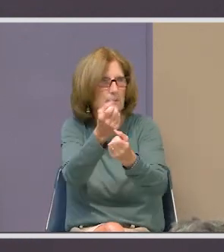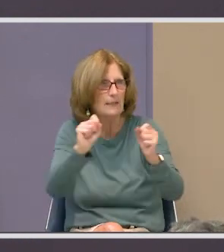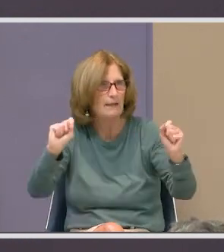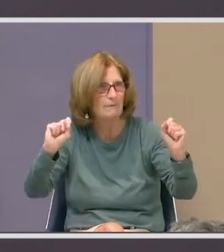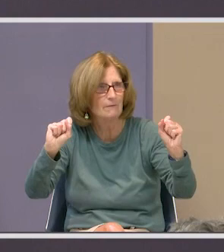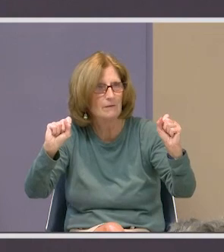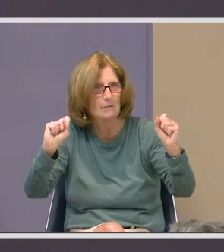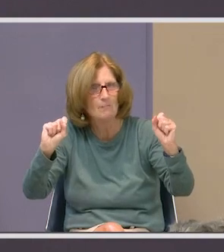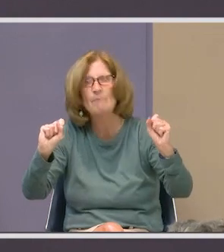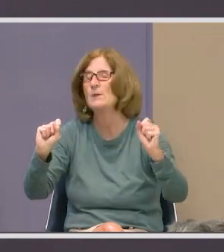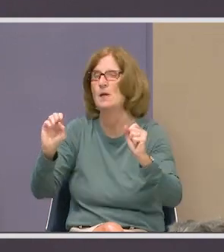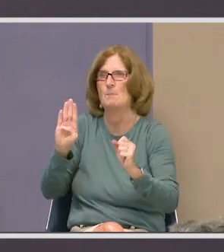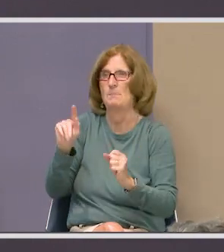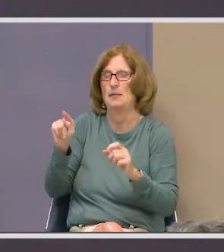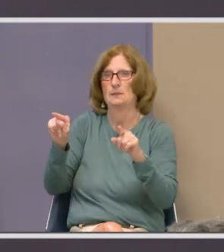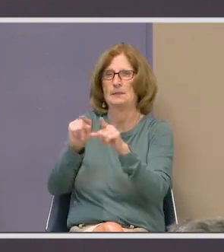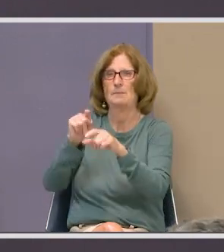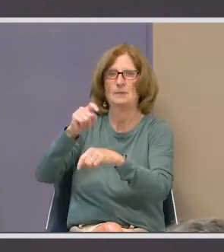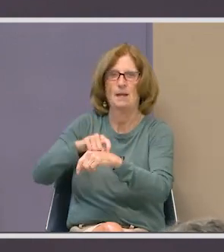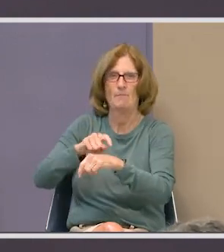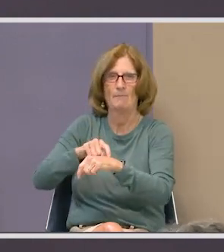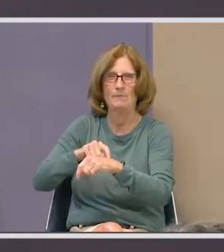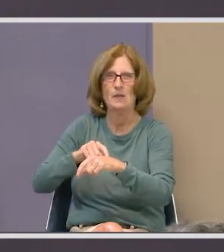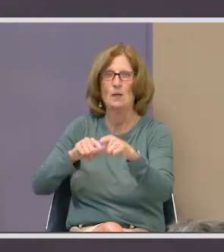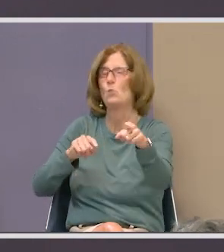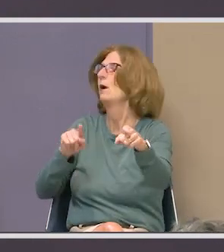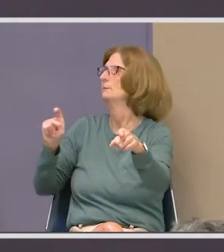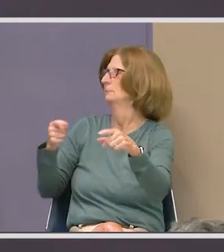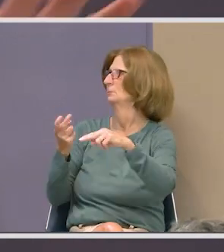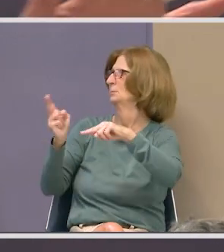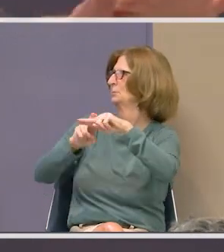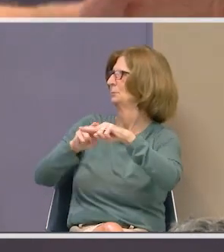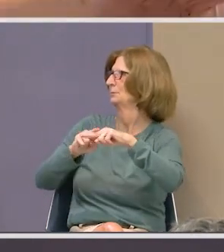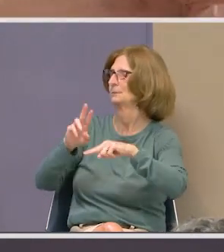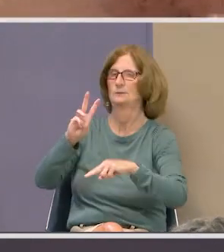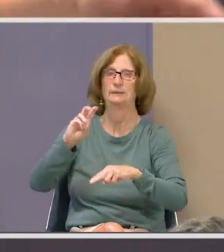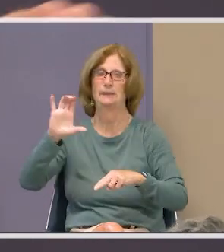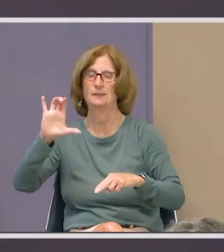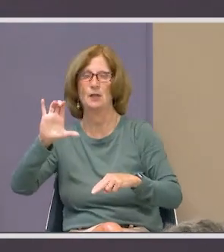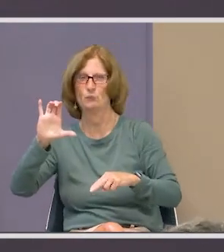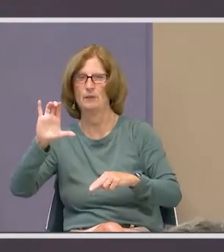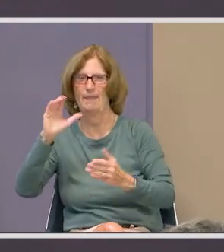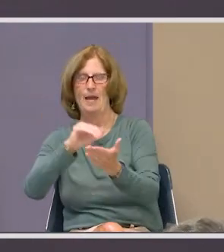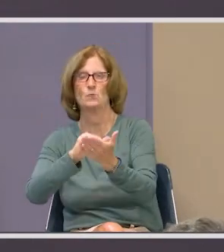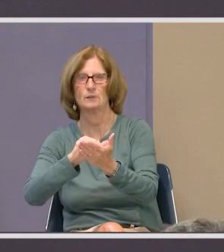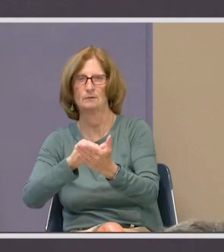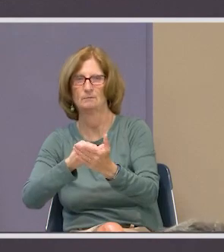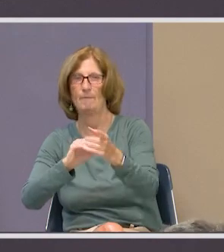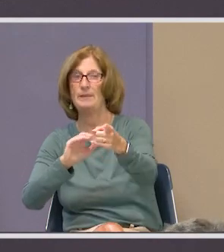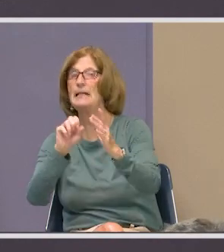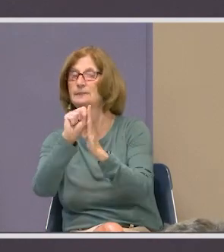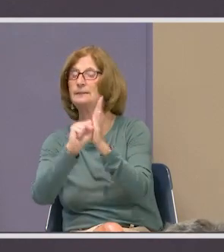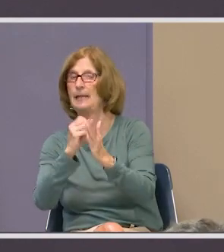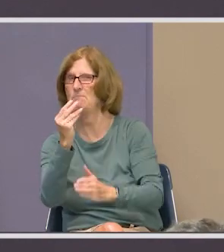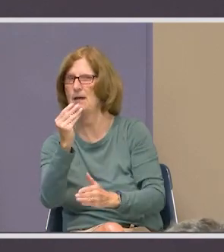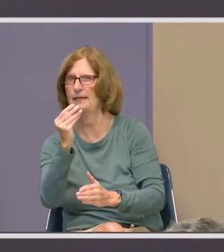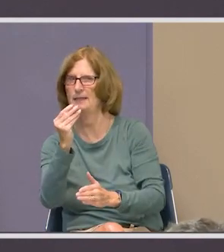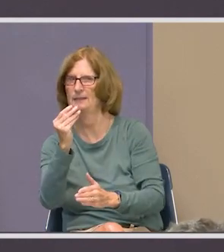hard. So $600,000. That's 80% state money. It makes you feel better.